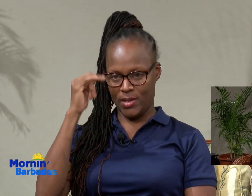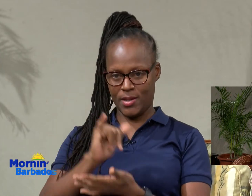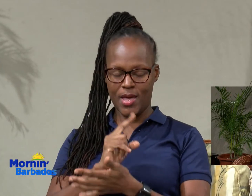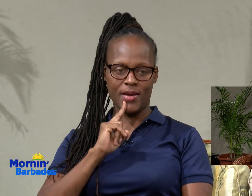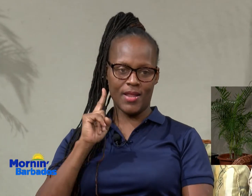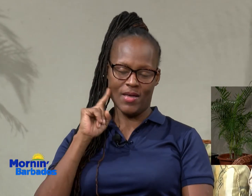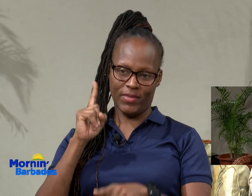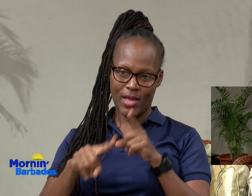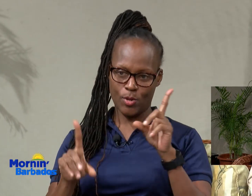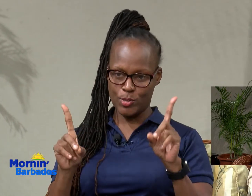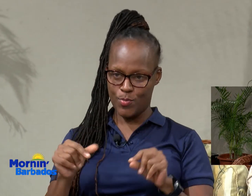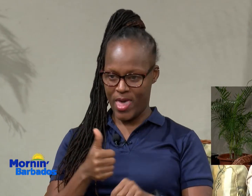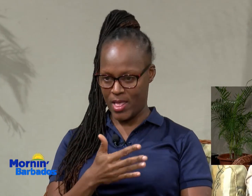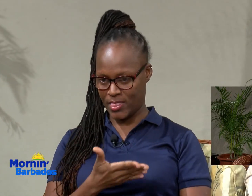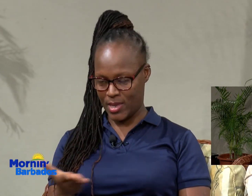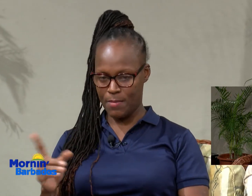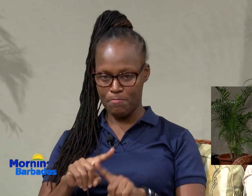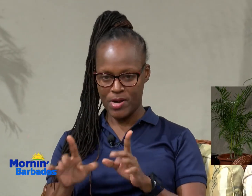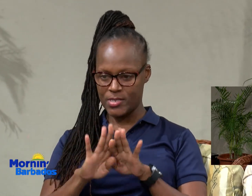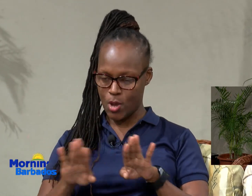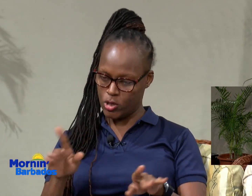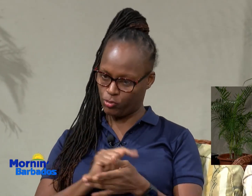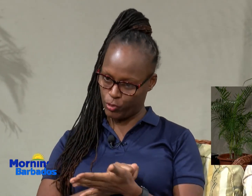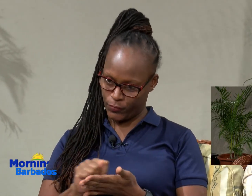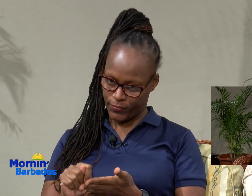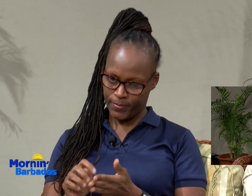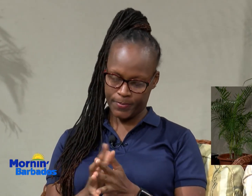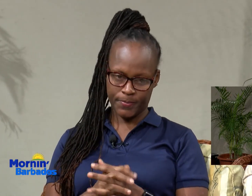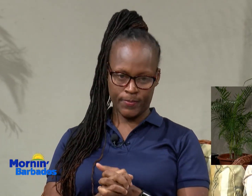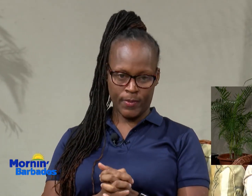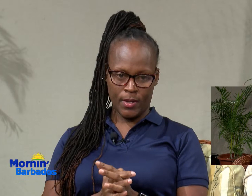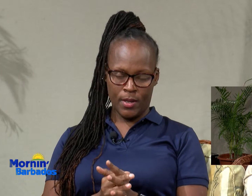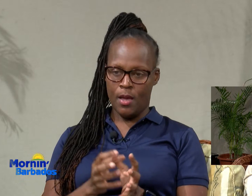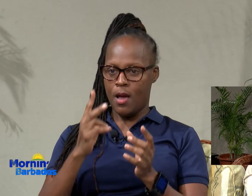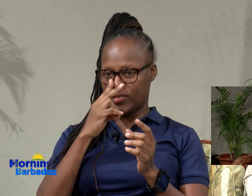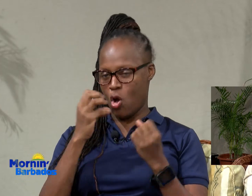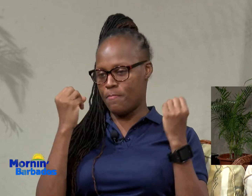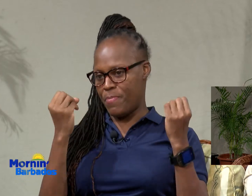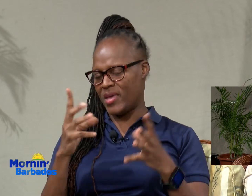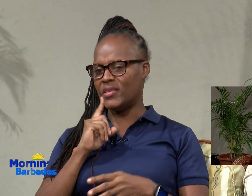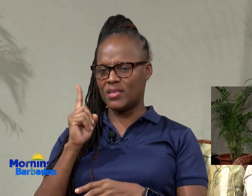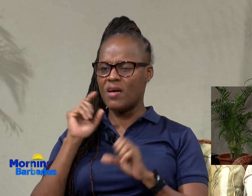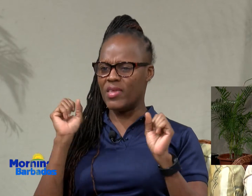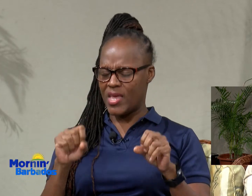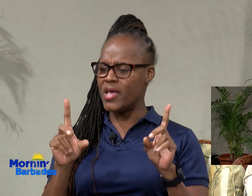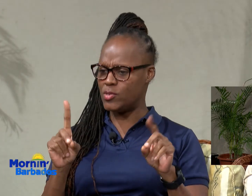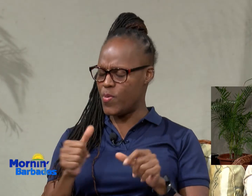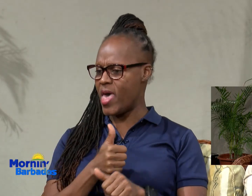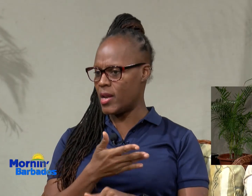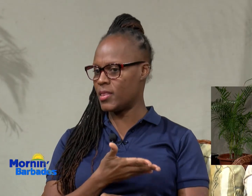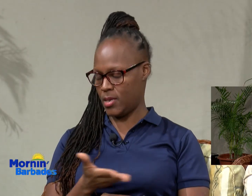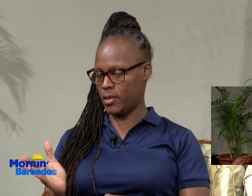There are policies that need to be changed because people think that deaf individuals cannot do anything, and that is not true.